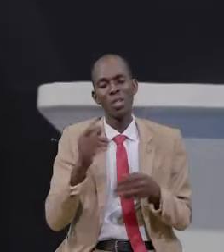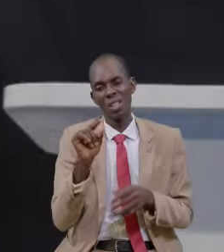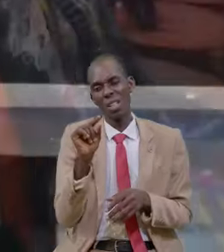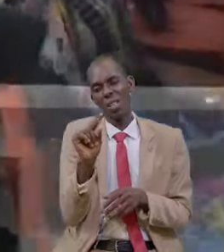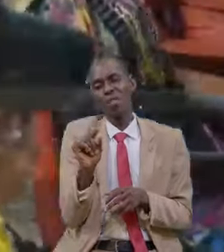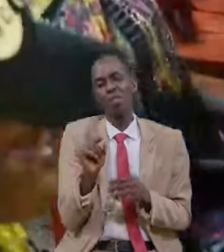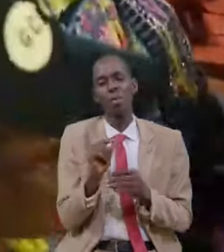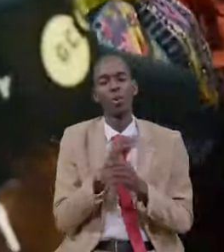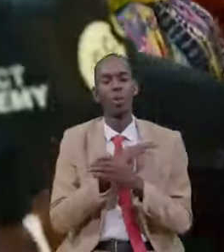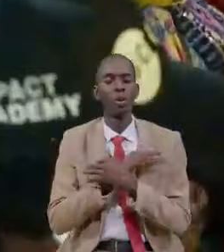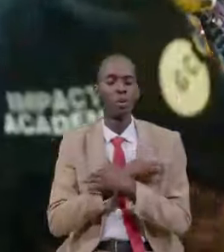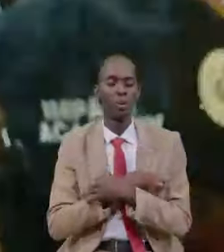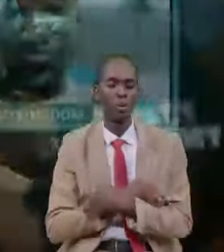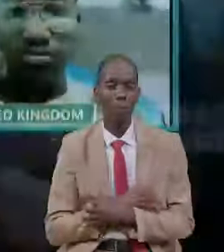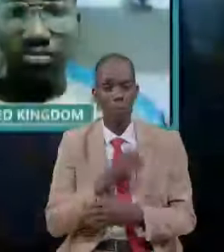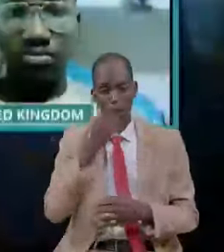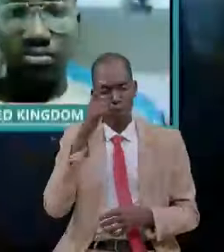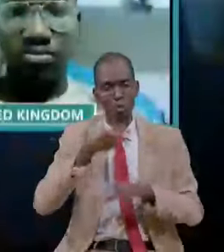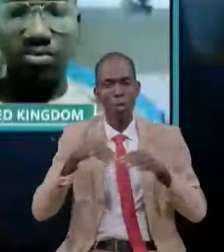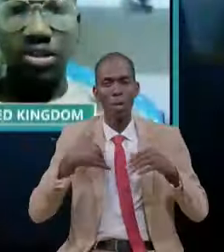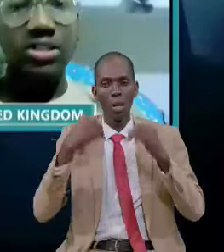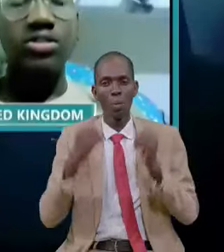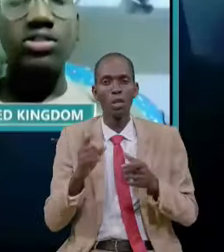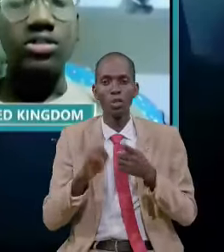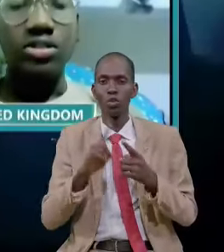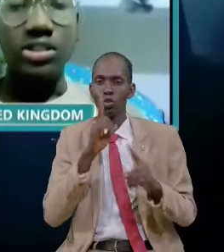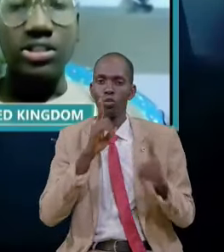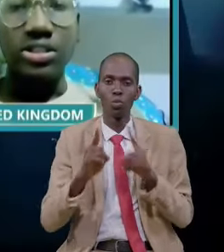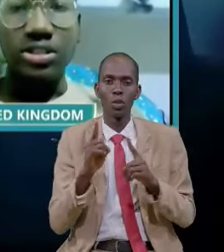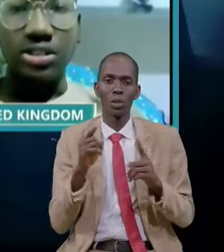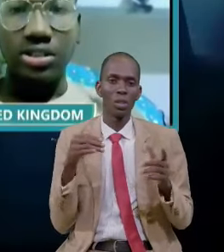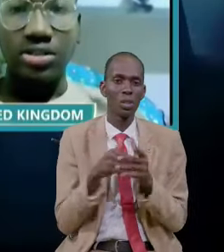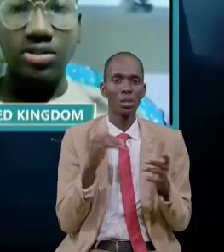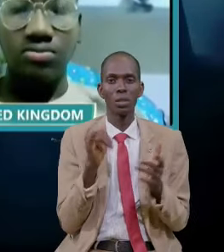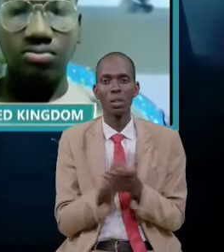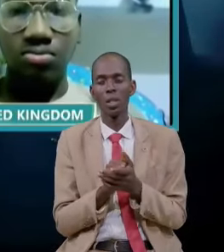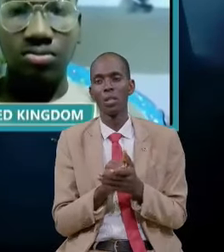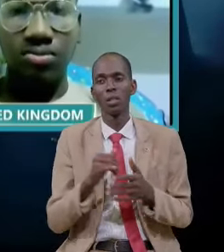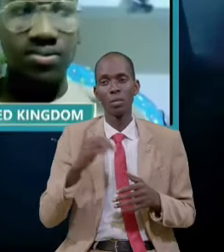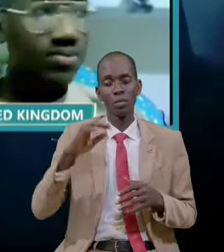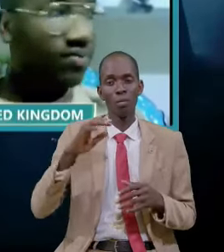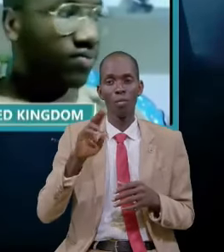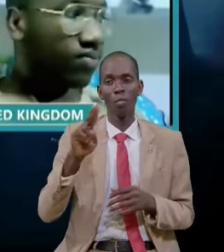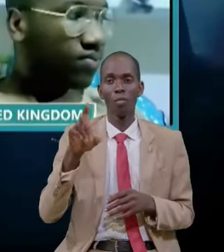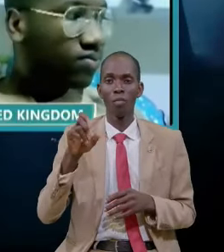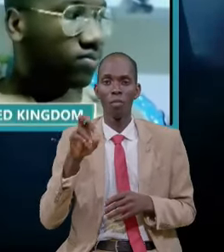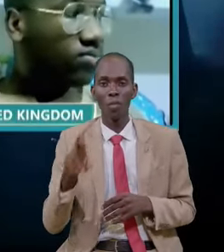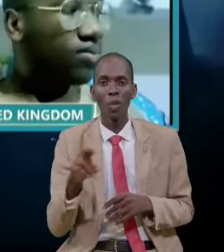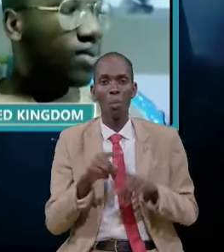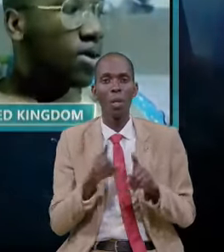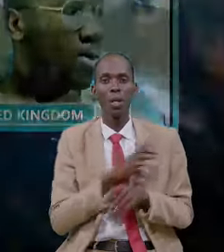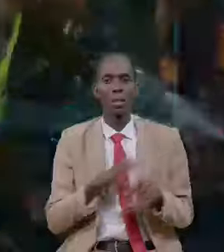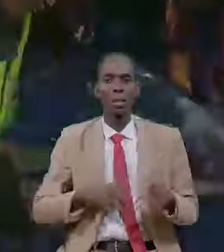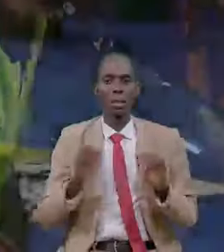speak to that ulcer. But Jesus speaks to fever, and it speaks to cancer, and it speaks